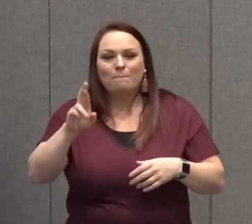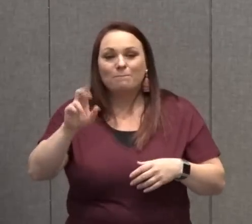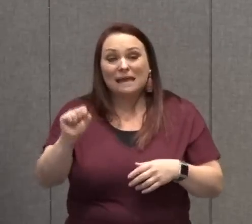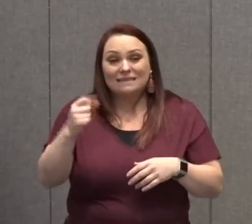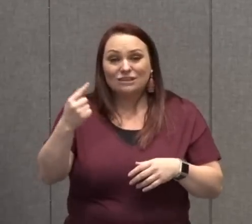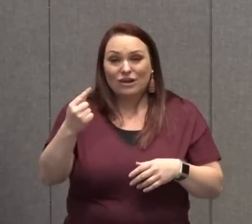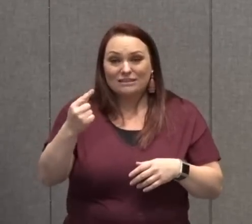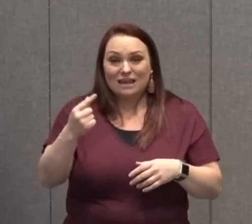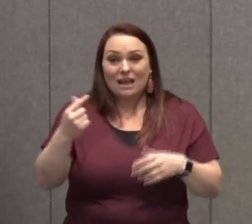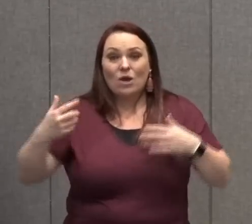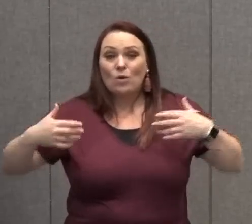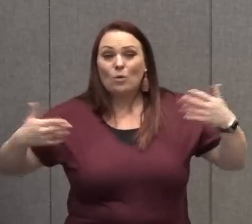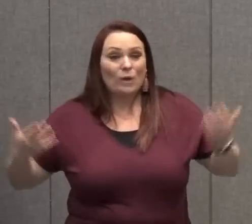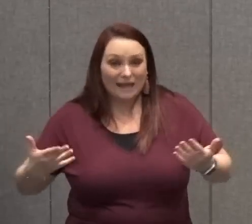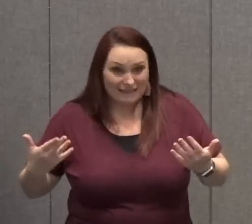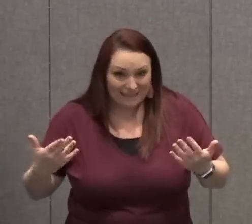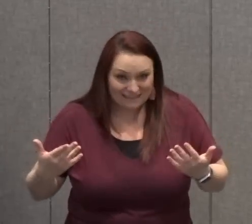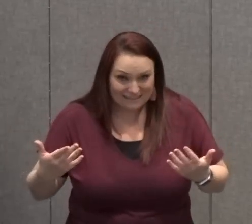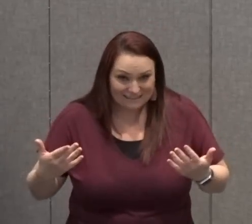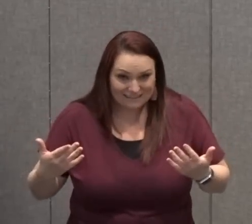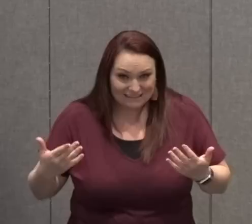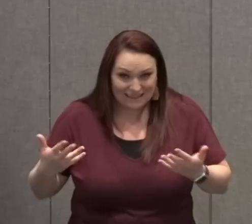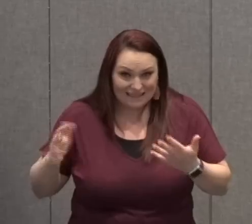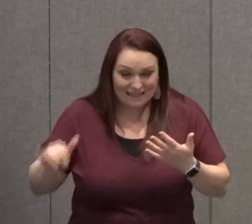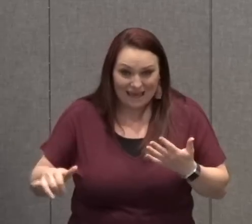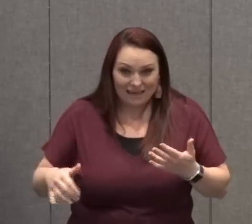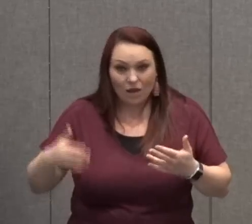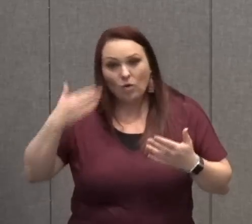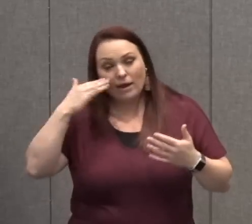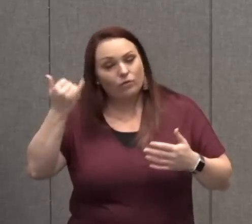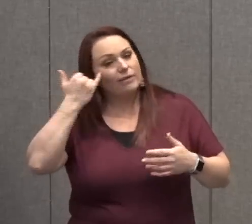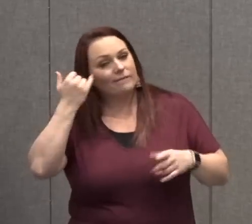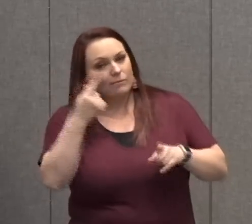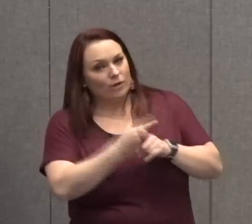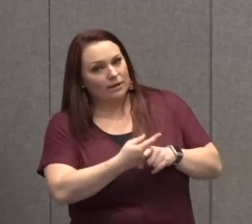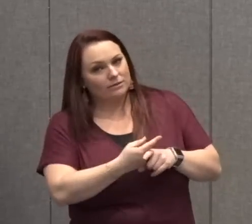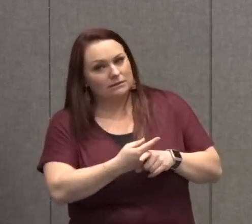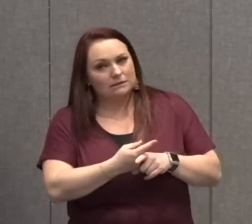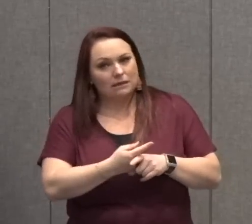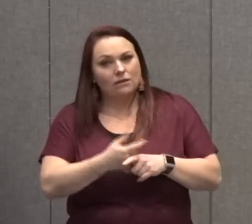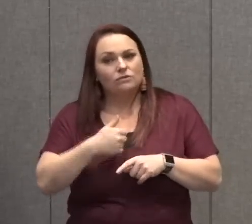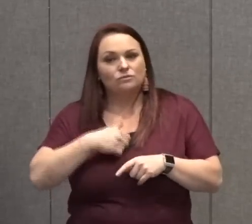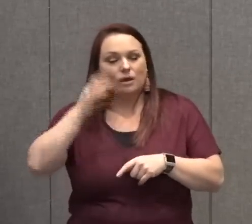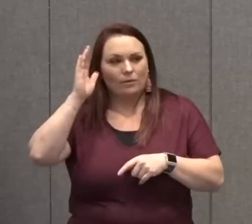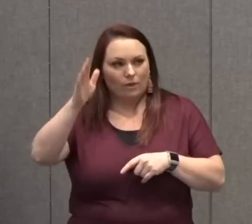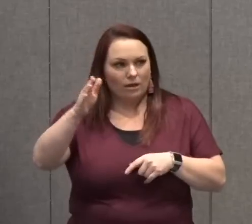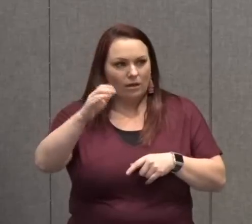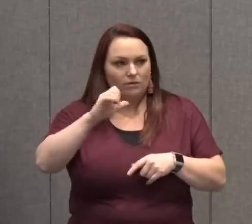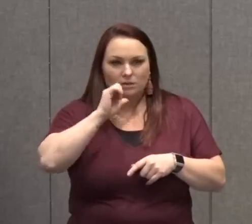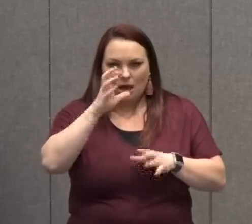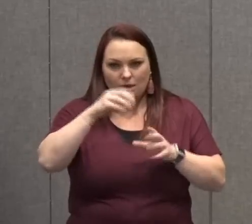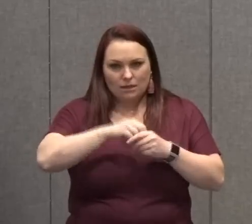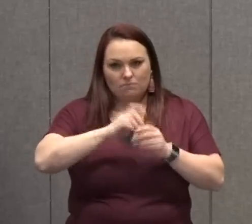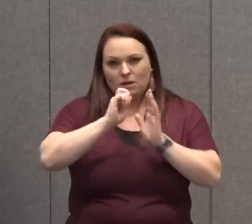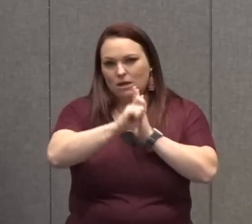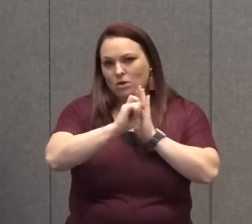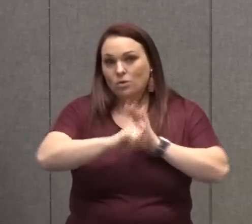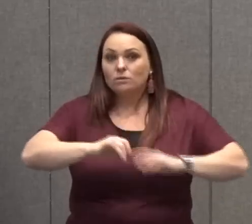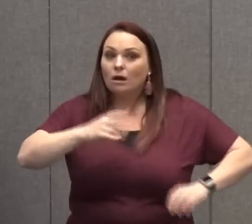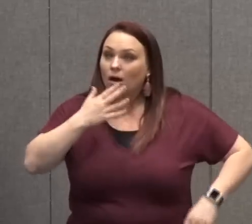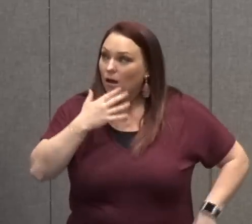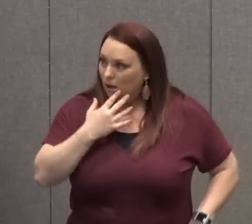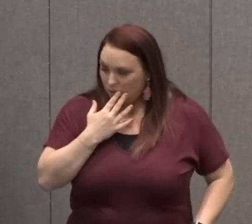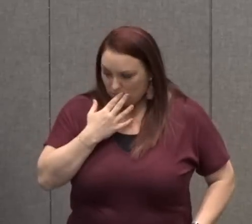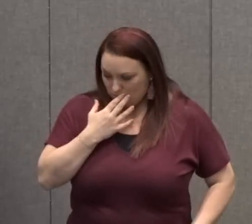what is that poem I don't know if I'm correct so I'm going to this one wasn't in my notes uh oh